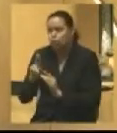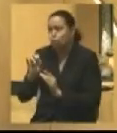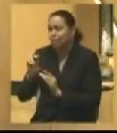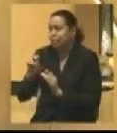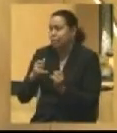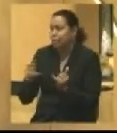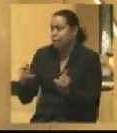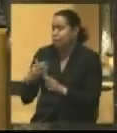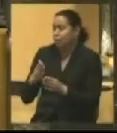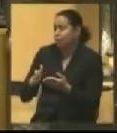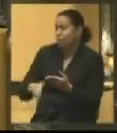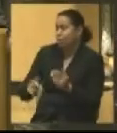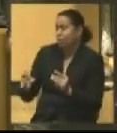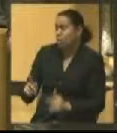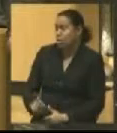war?